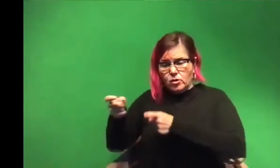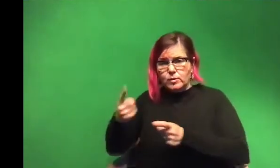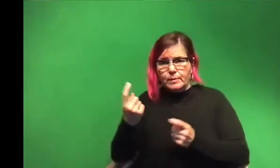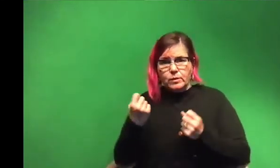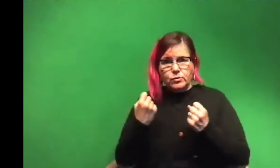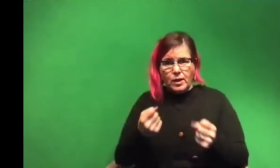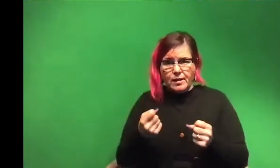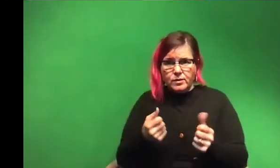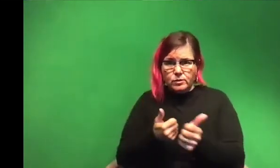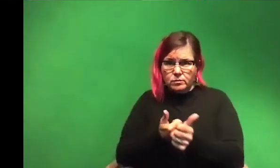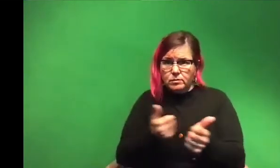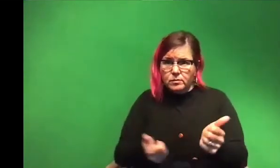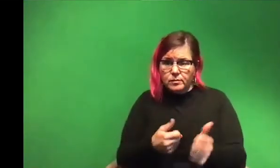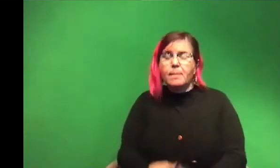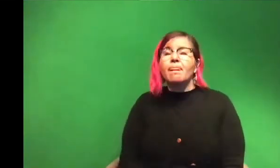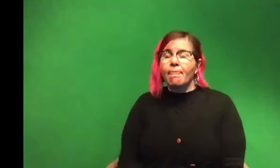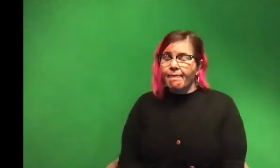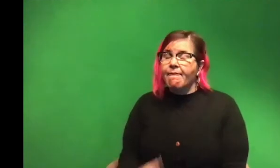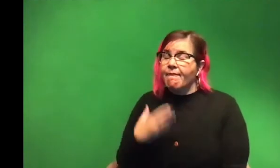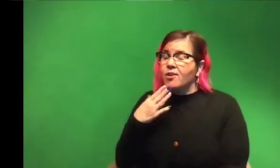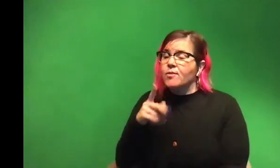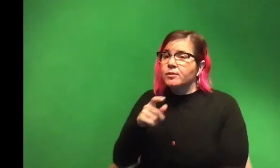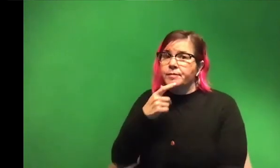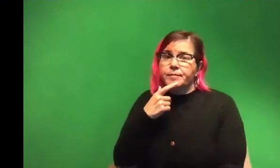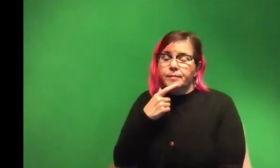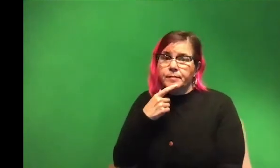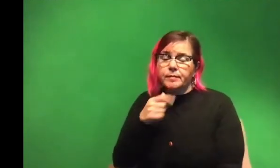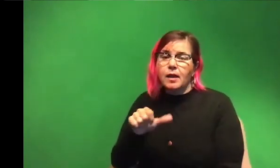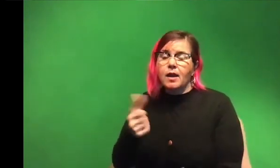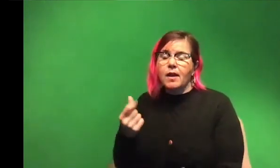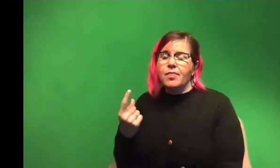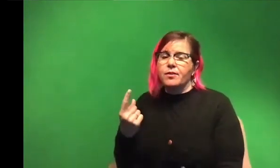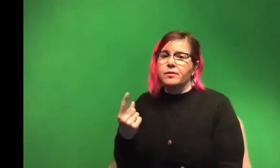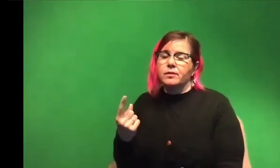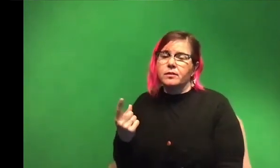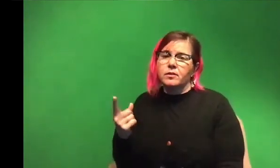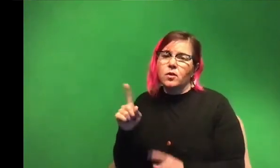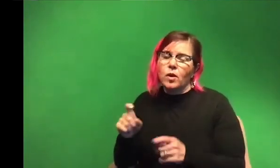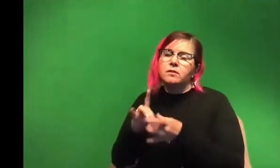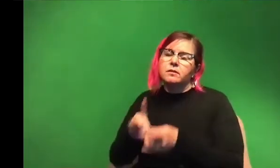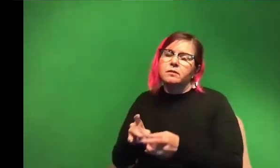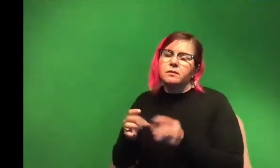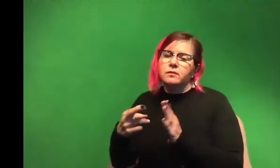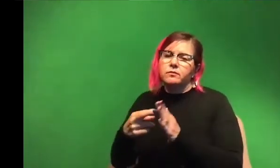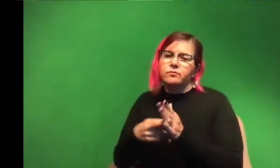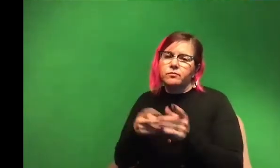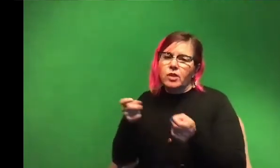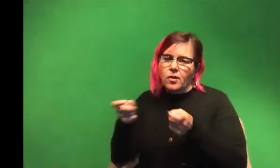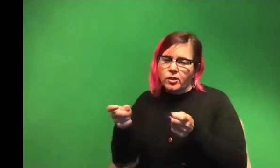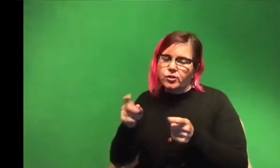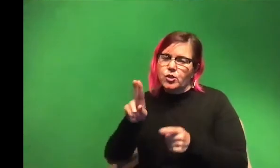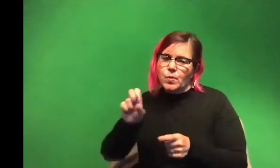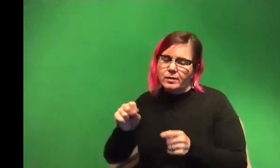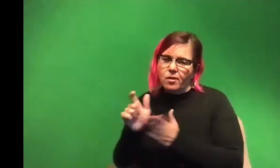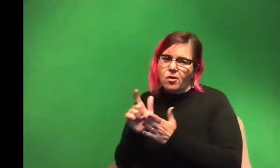with it? That's an awesome question. So this is another question that is dictated by regulations. In Oh. the United States, we